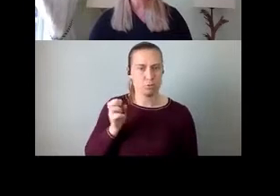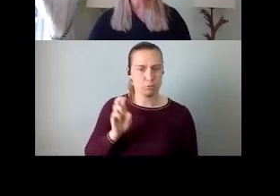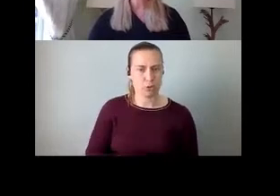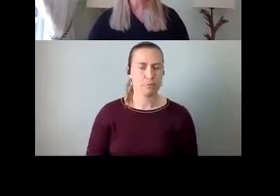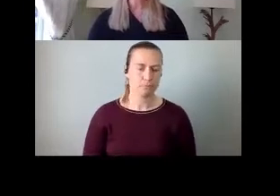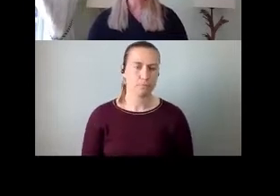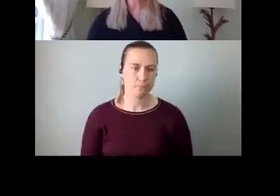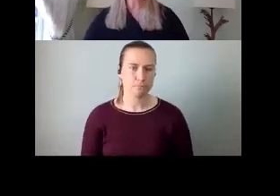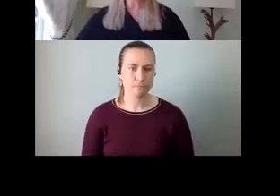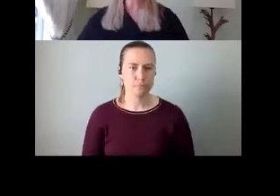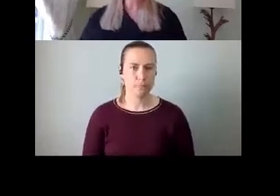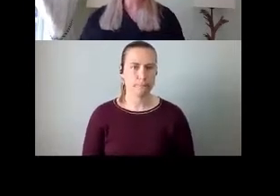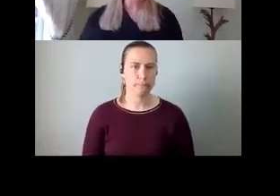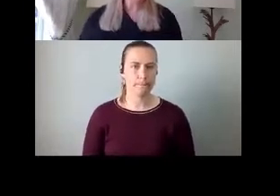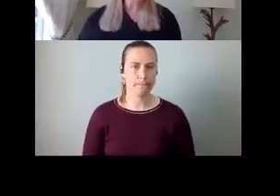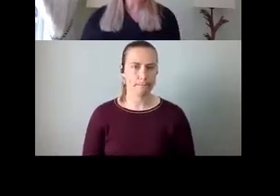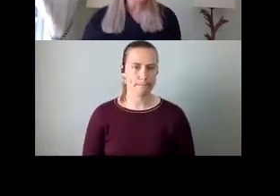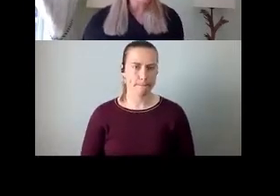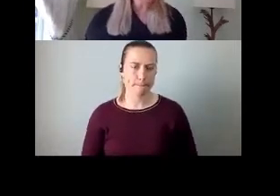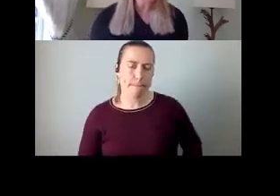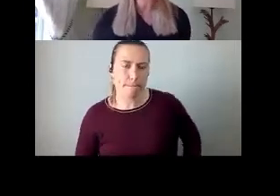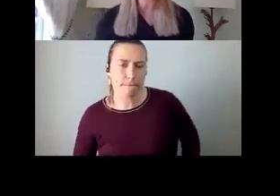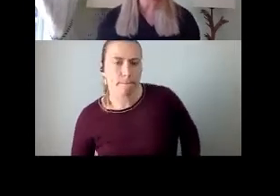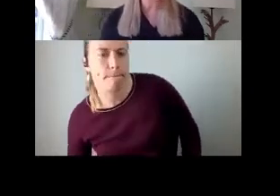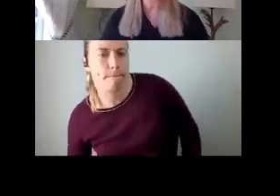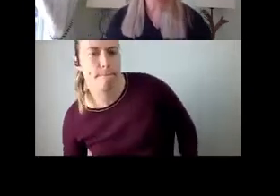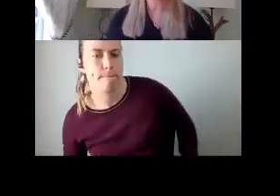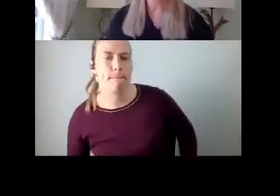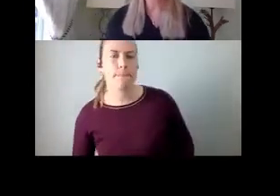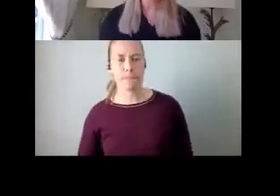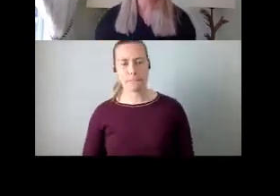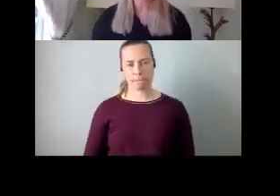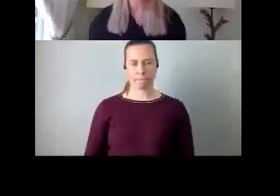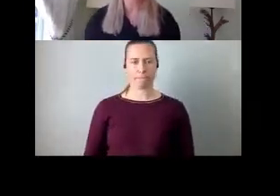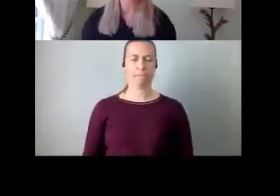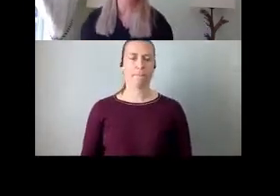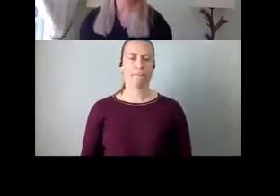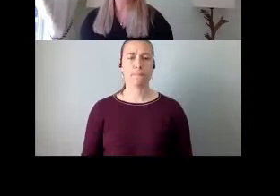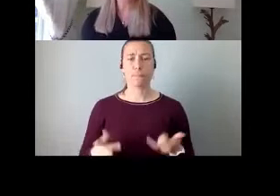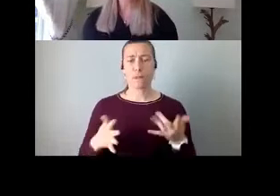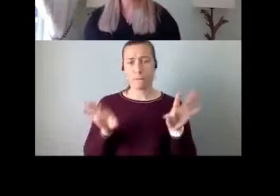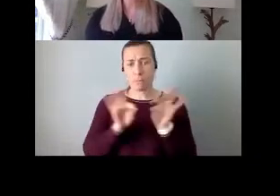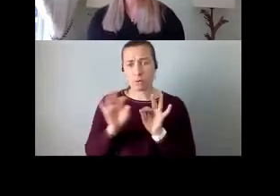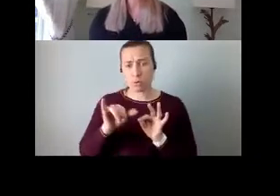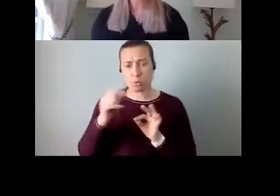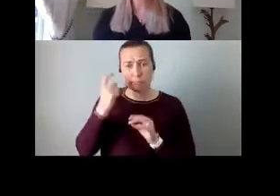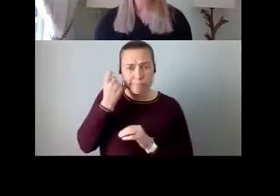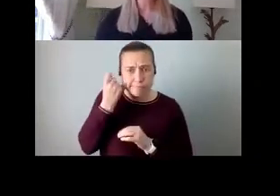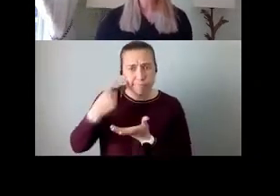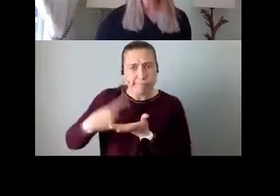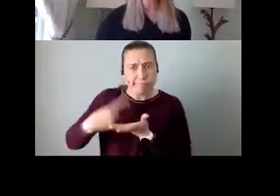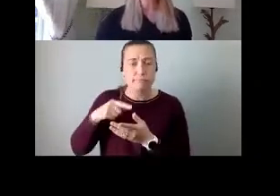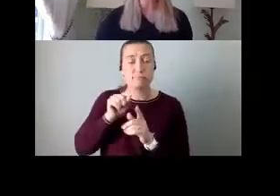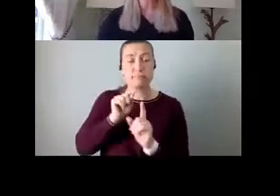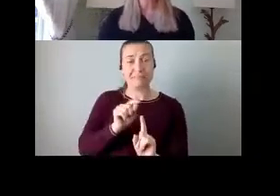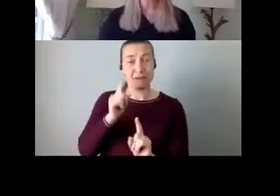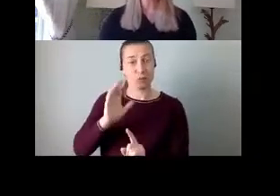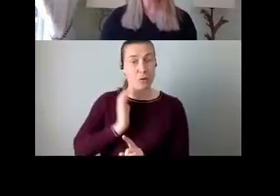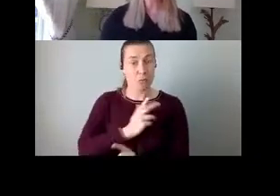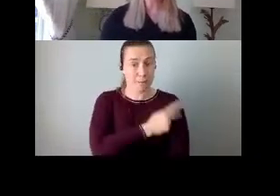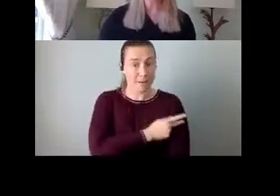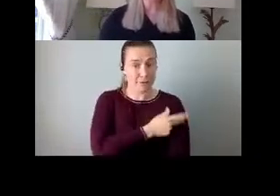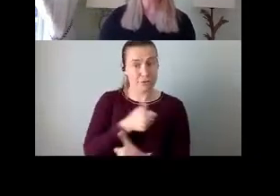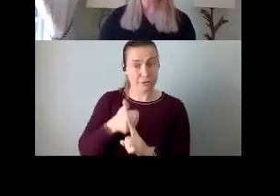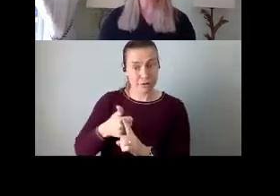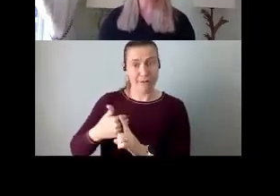So another thing to kind of talk about and understand is, for our patients that